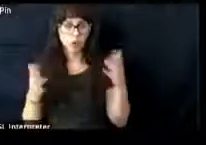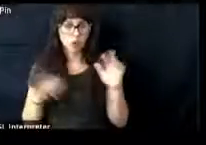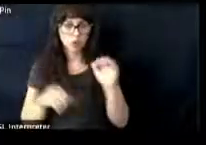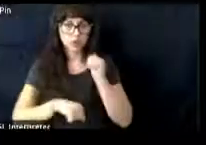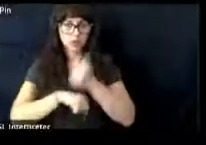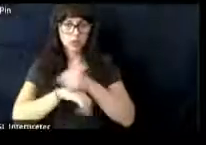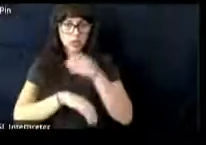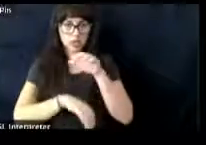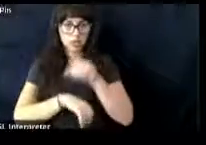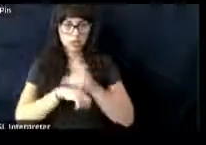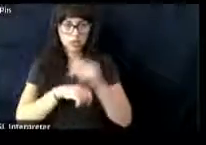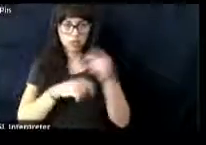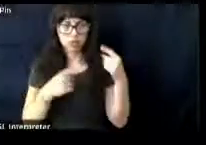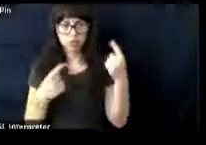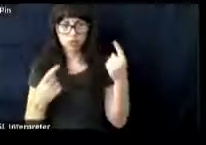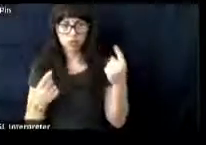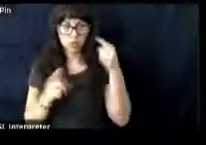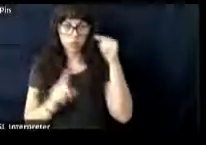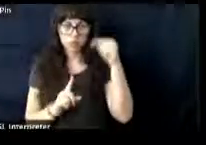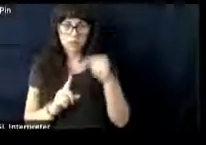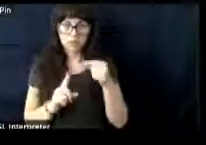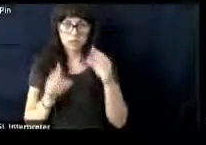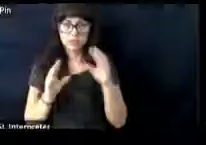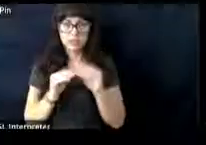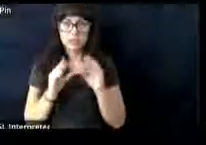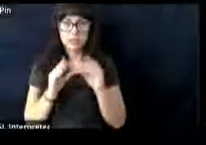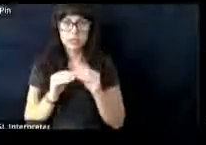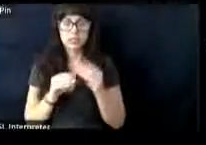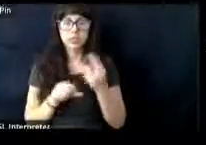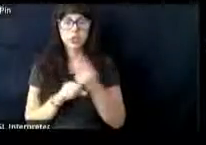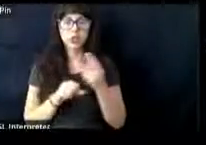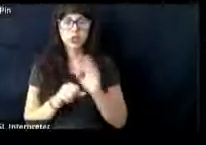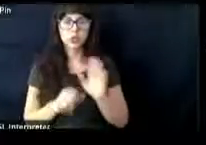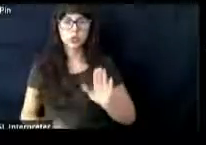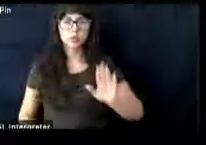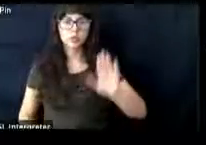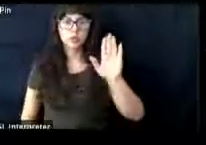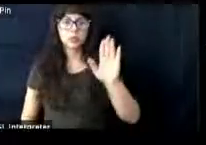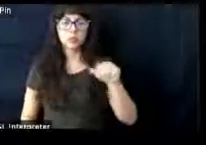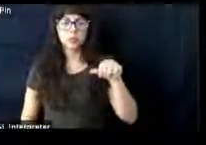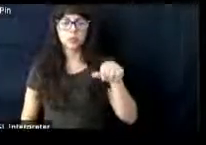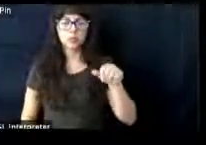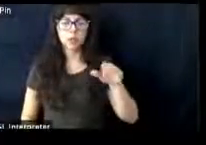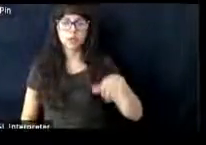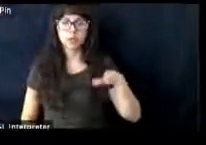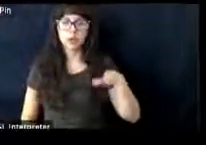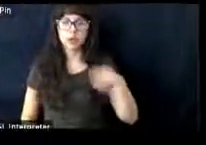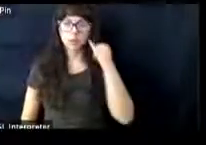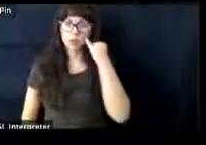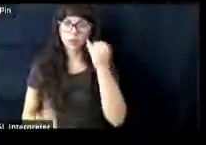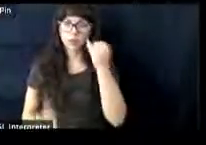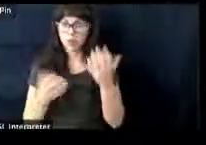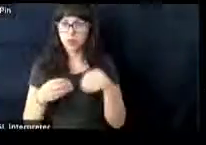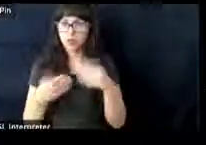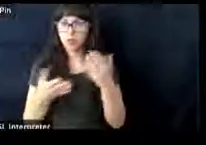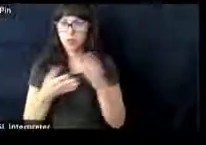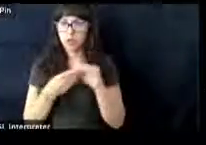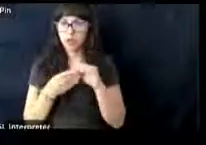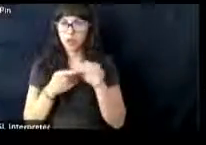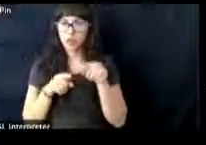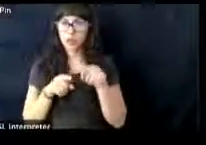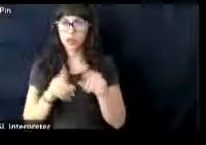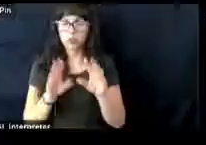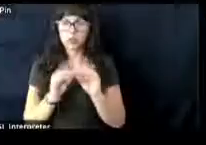general to use the raise your hand button at the bottom of your screen if you wish to give comment during this session. I'd like to